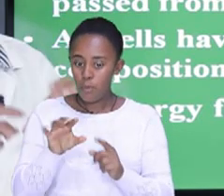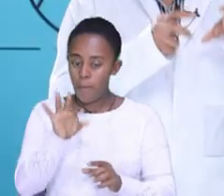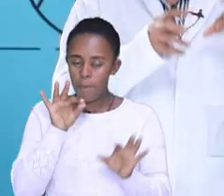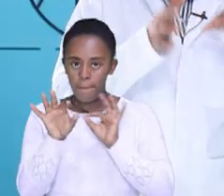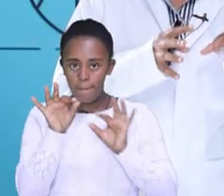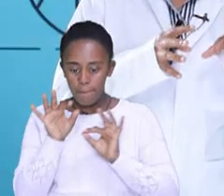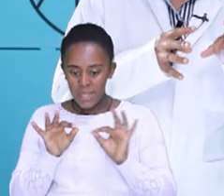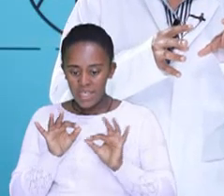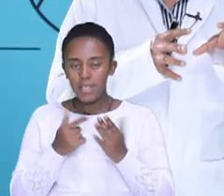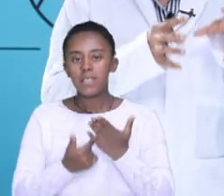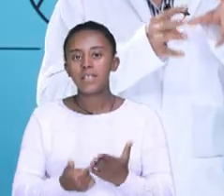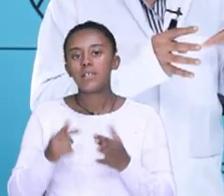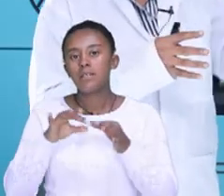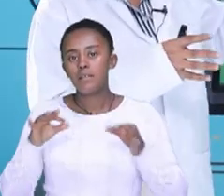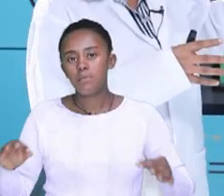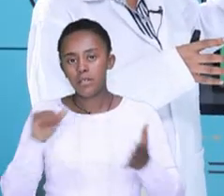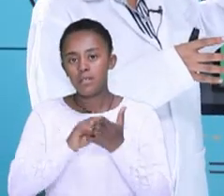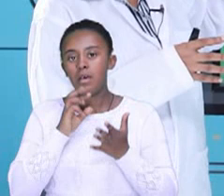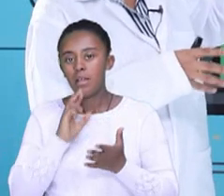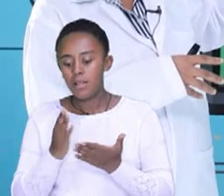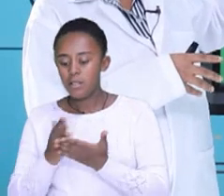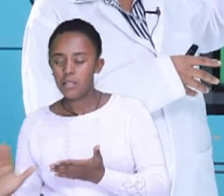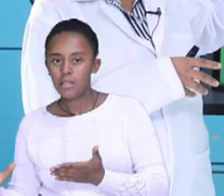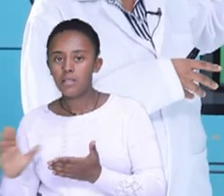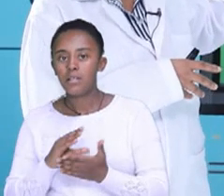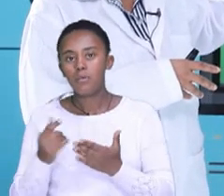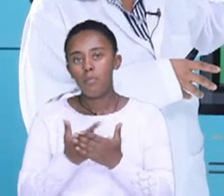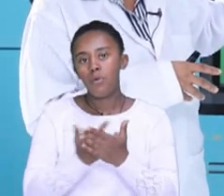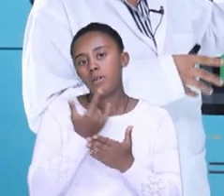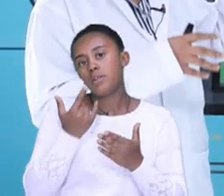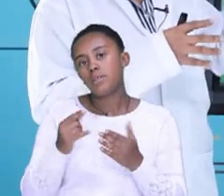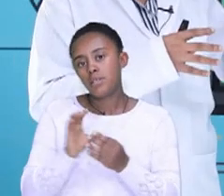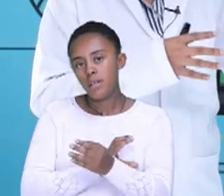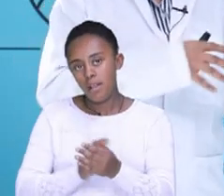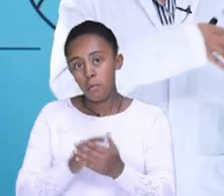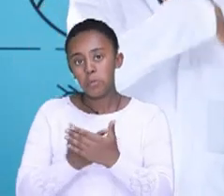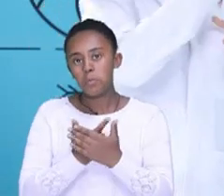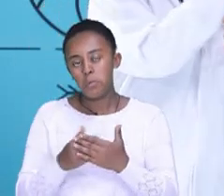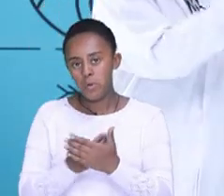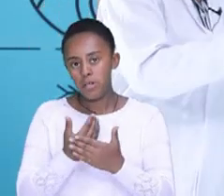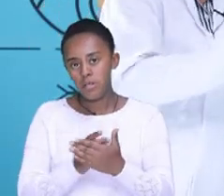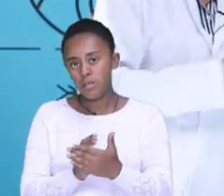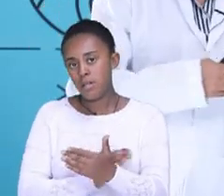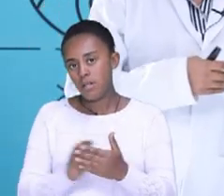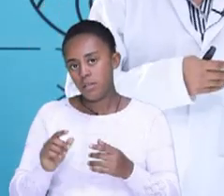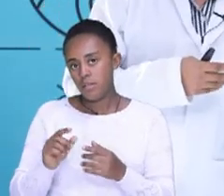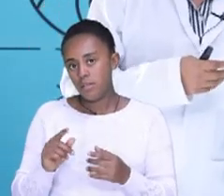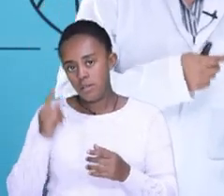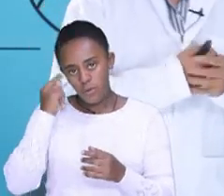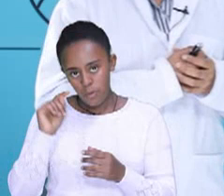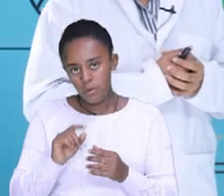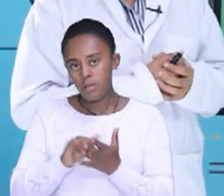pick these statements that are rejected in modern cell theory, but that were stated